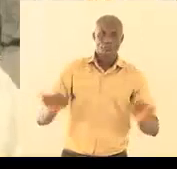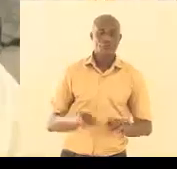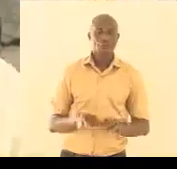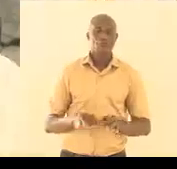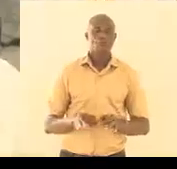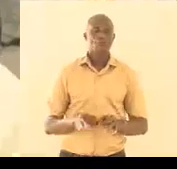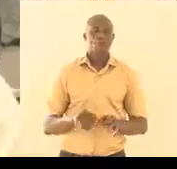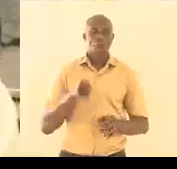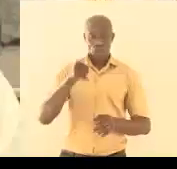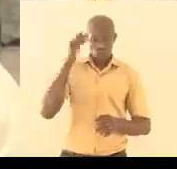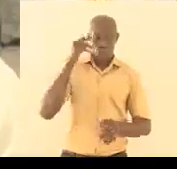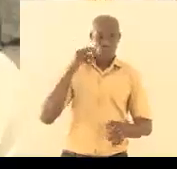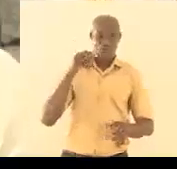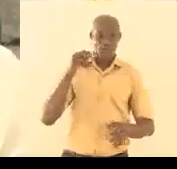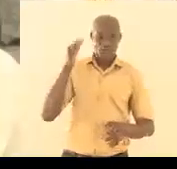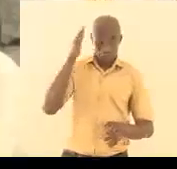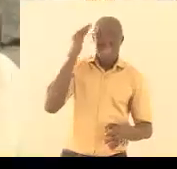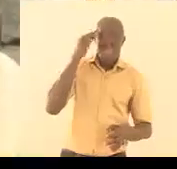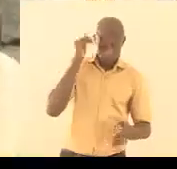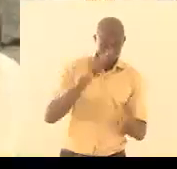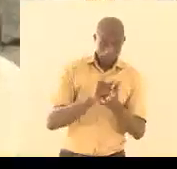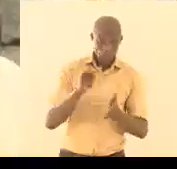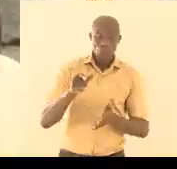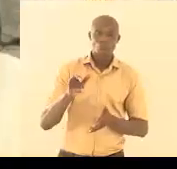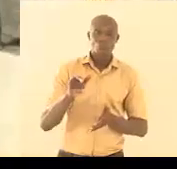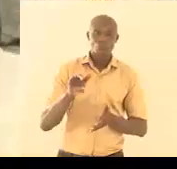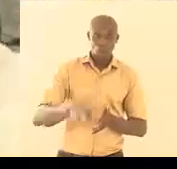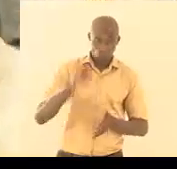fill the questionnaire, and you discover that you fail yourselves.